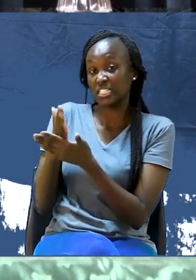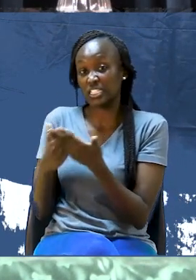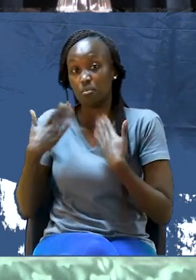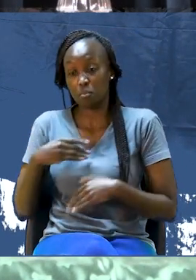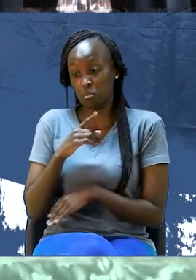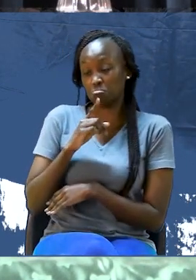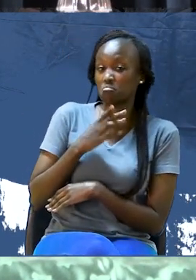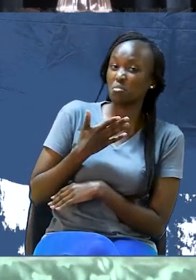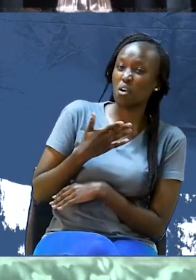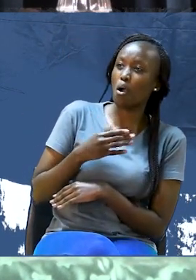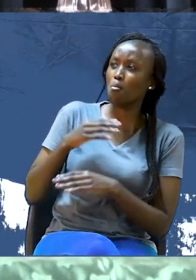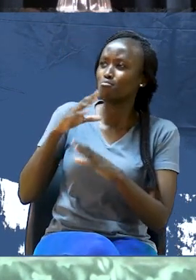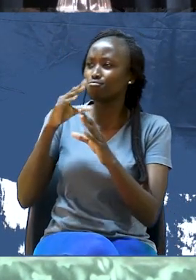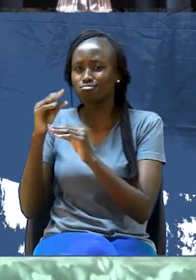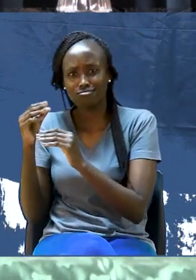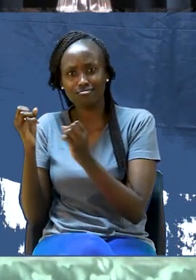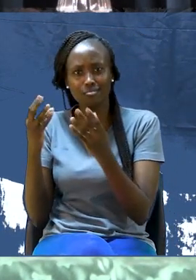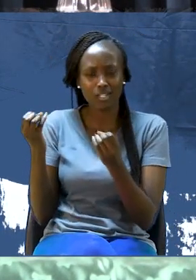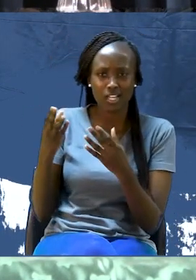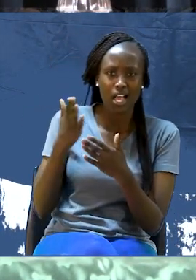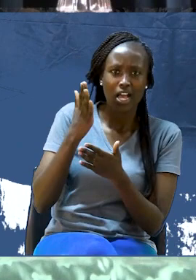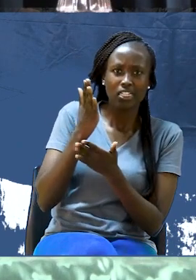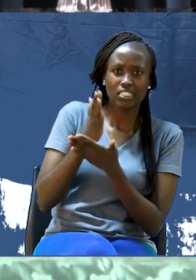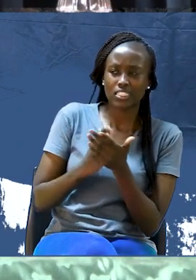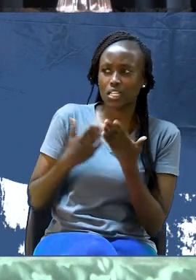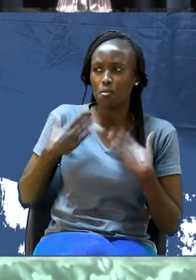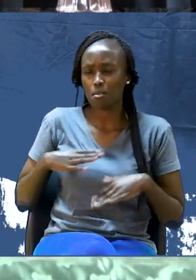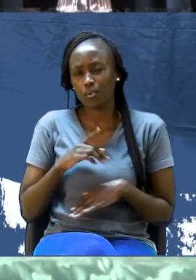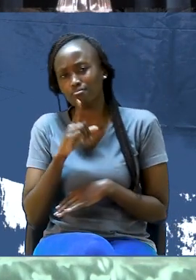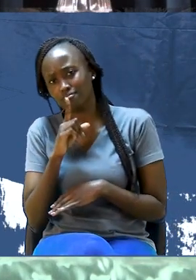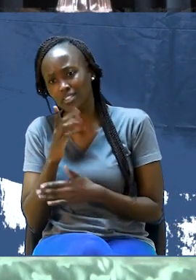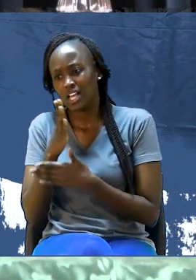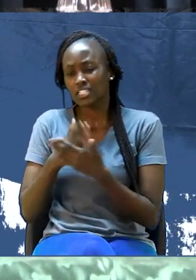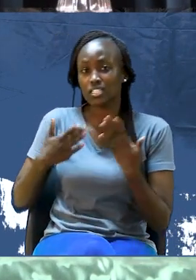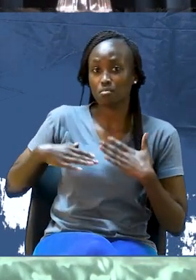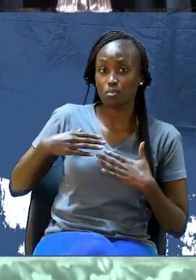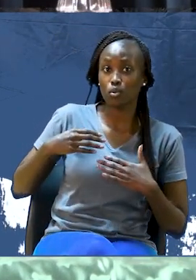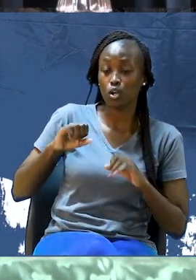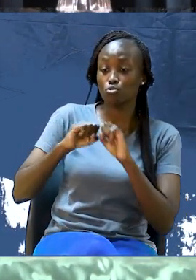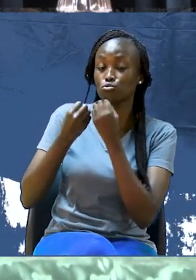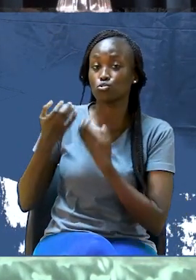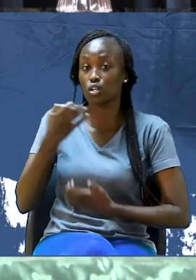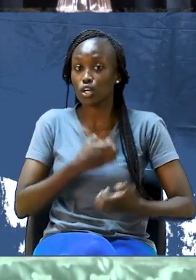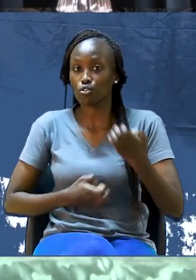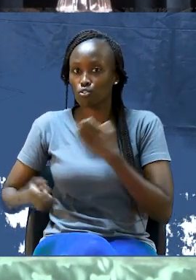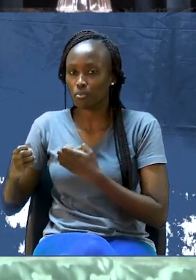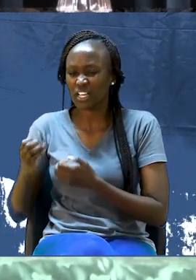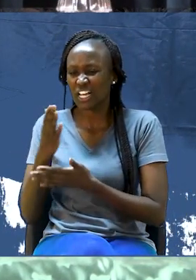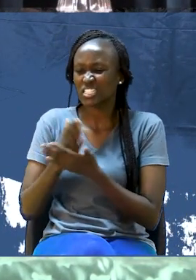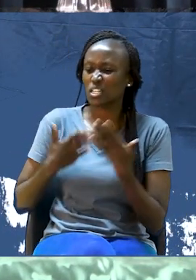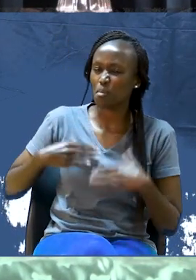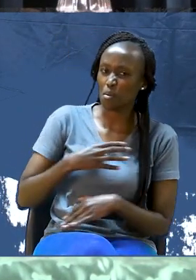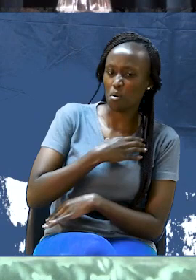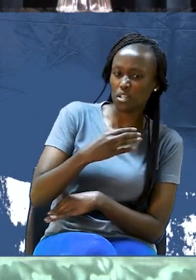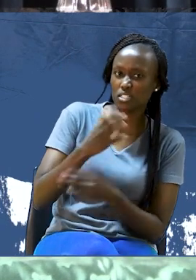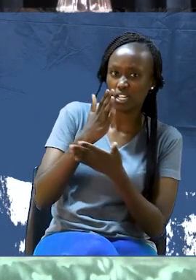are quiet. There are different ages. People come with different socioeconomic and cultural backgrounds. People come